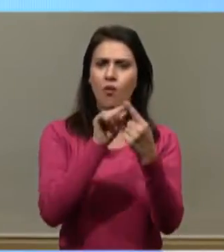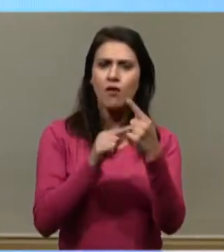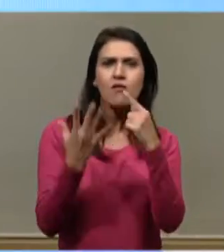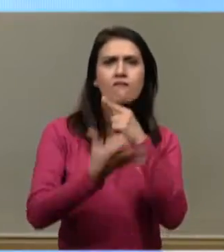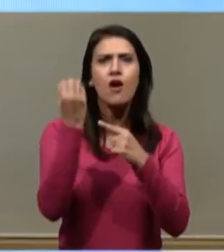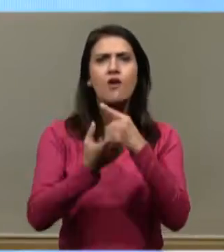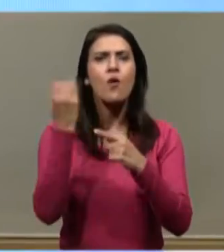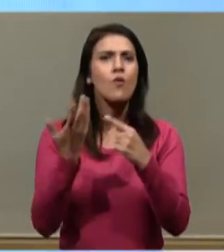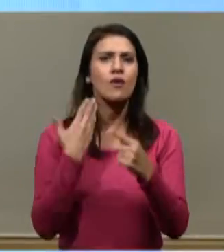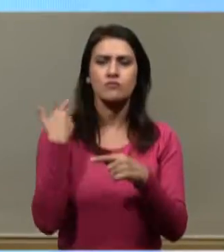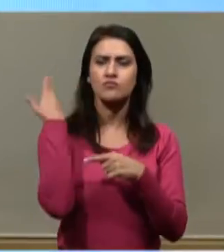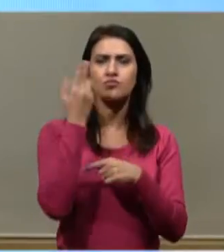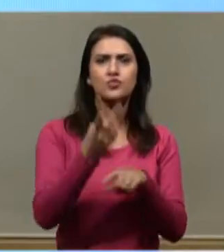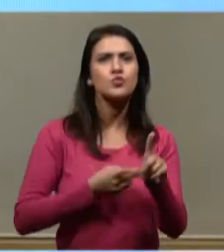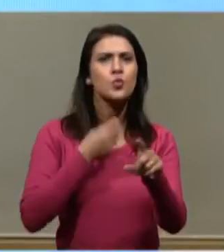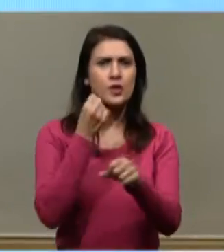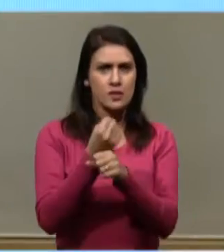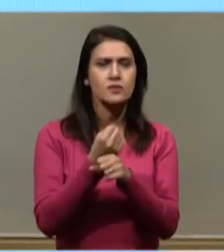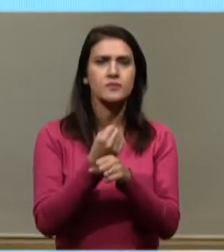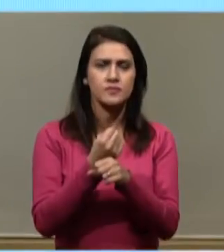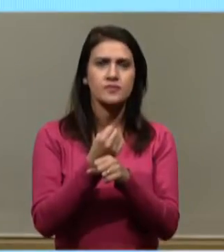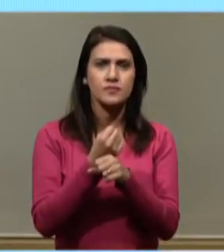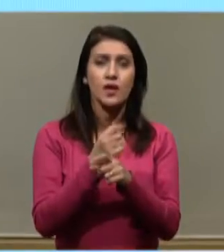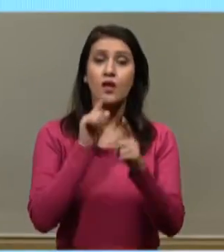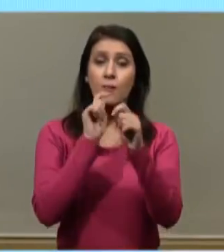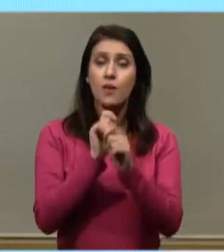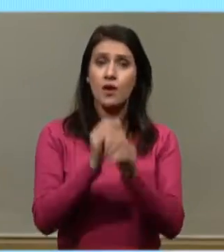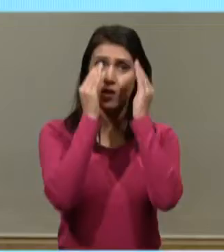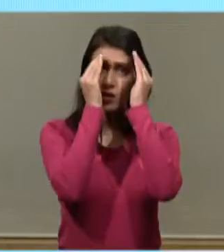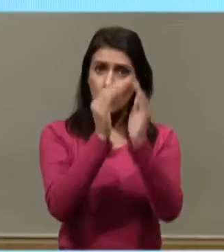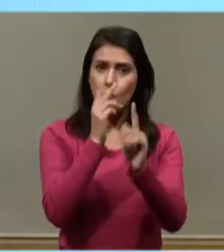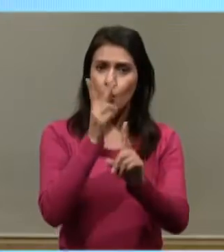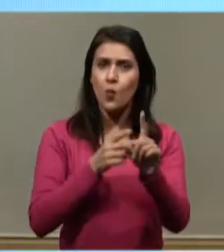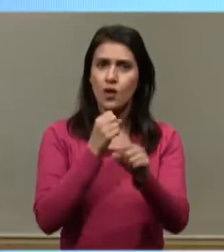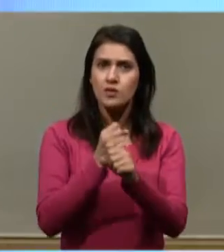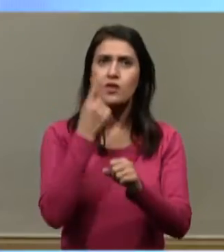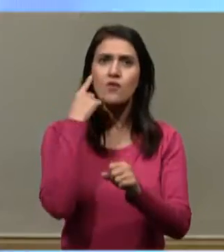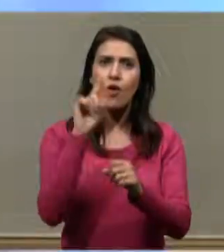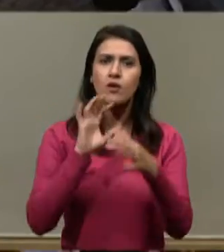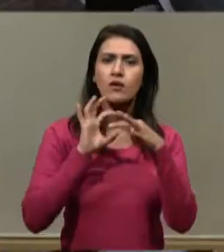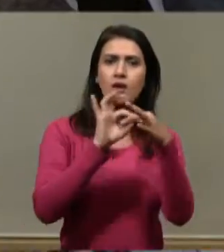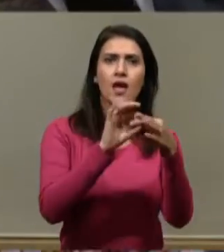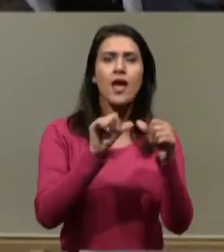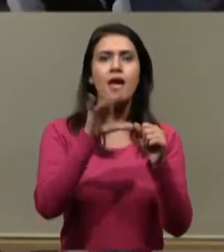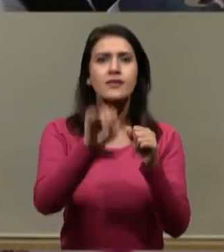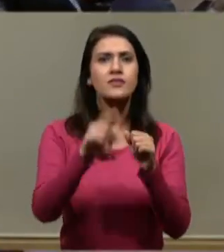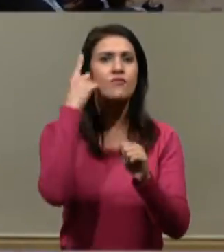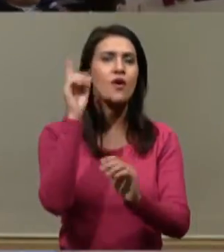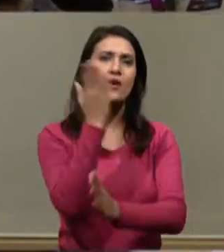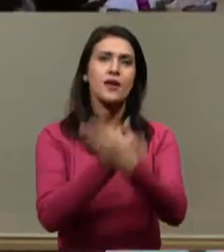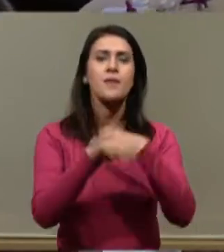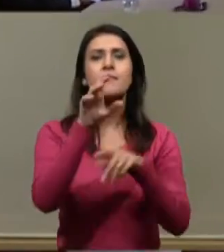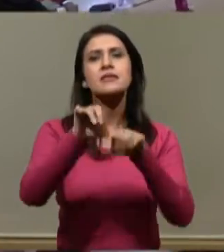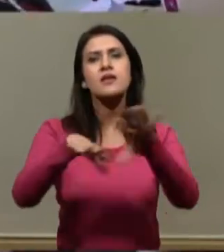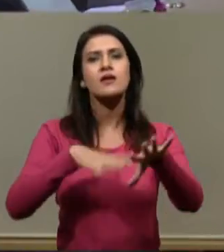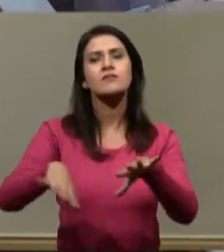the course of last few years where we've done this work is specifically in the context of access to cities has been that